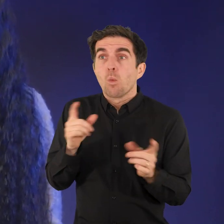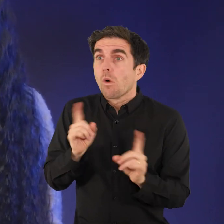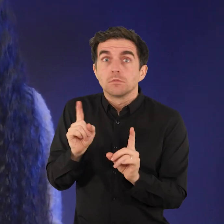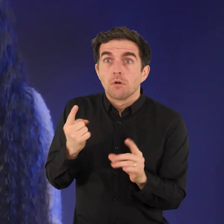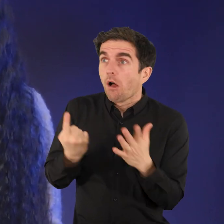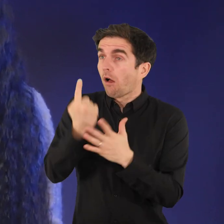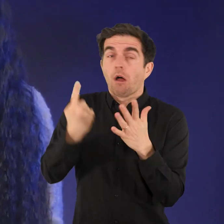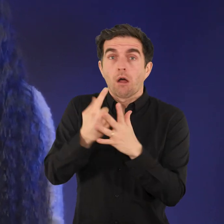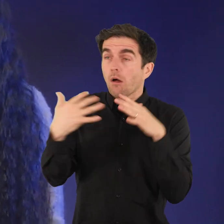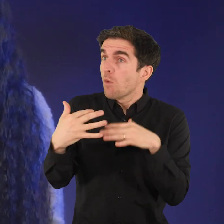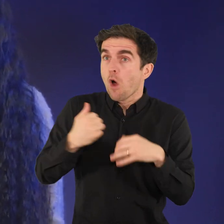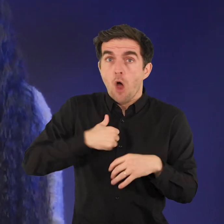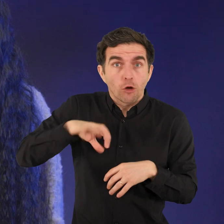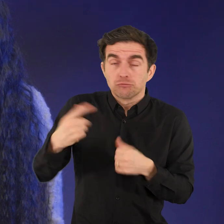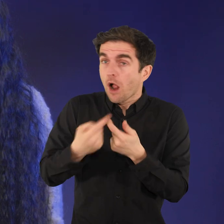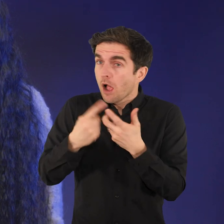in our country.